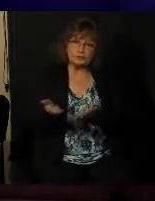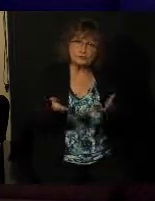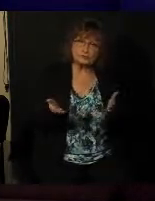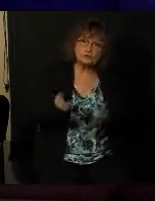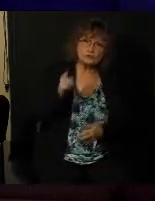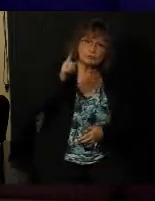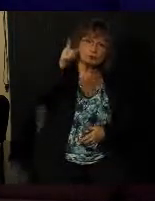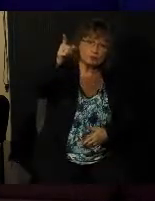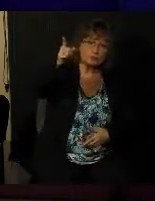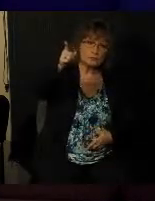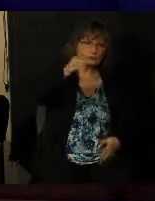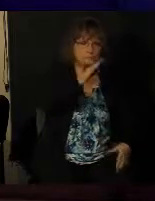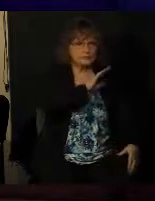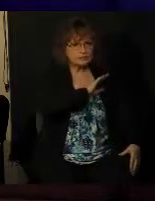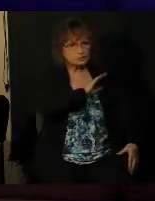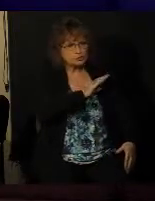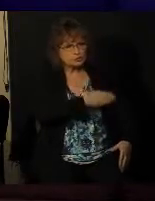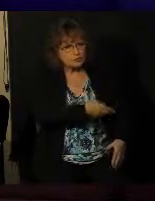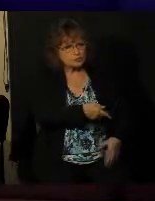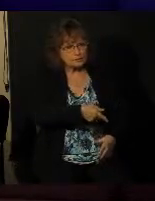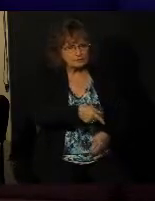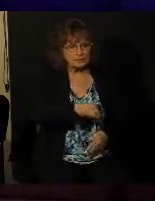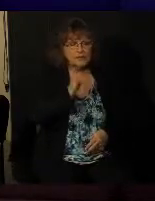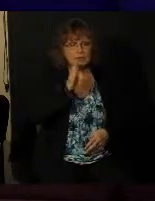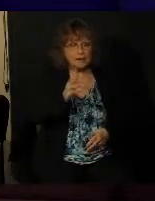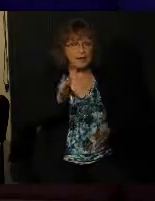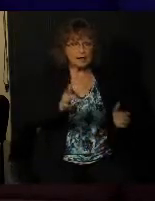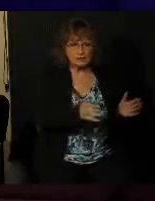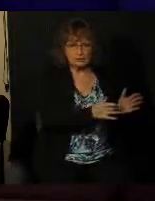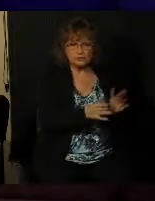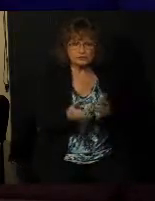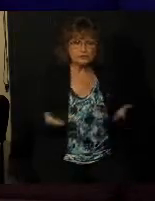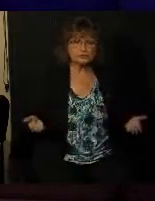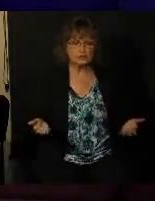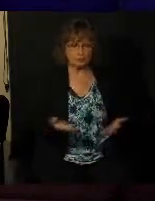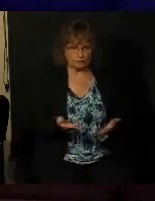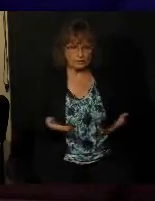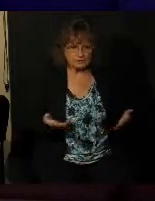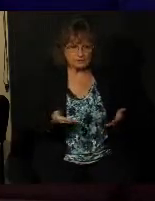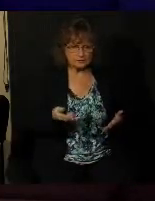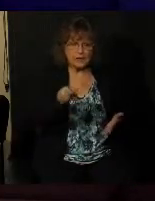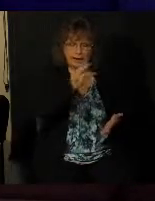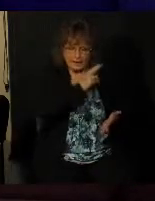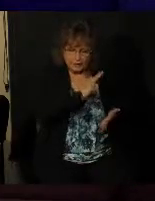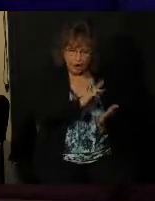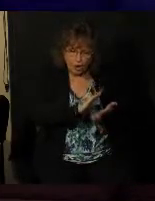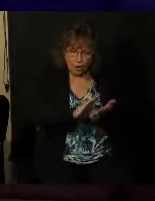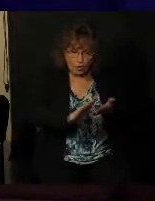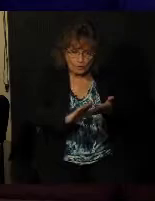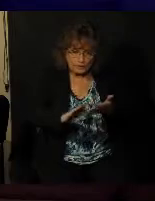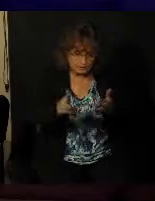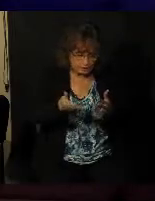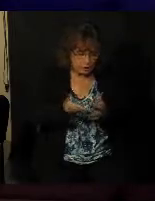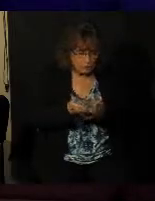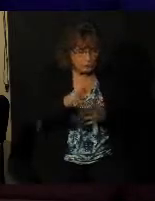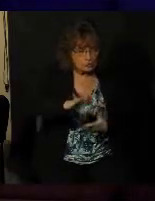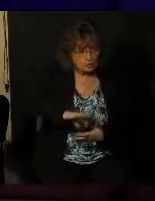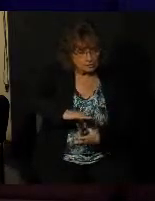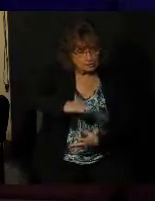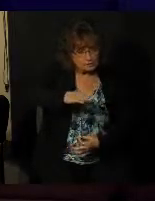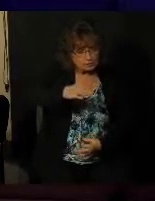his presence, holiness by his spirit, and let me love thee with all my